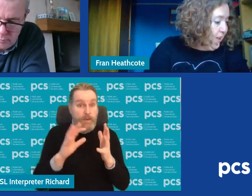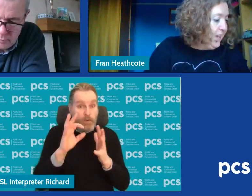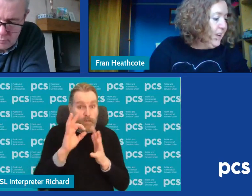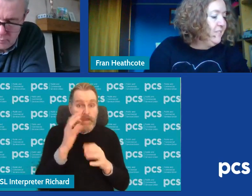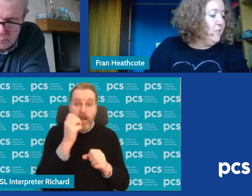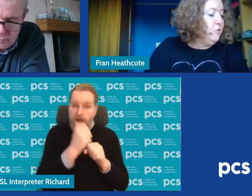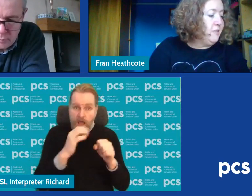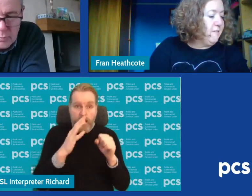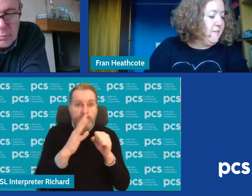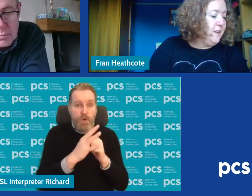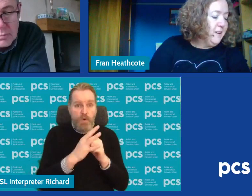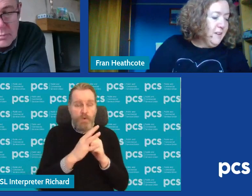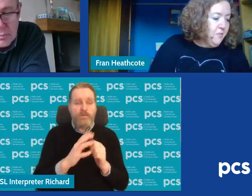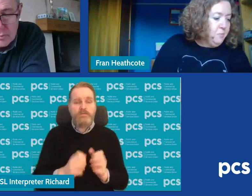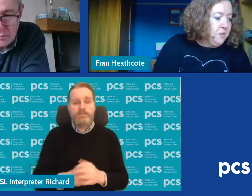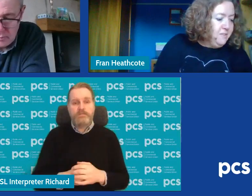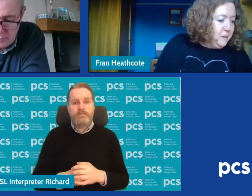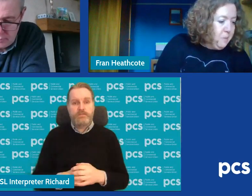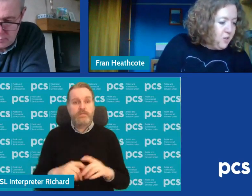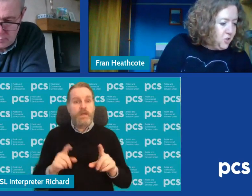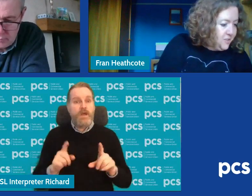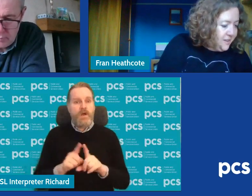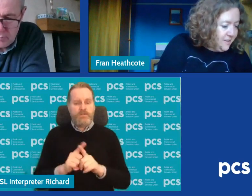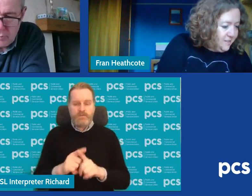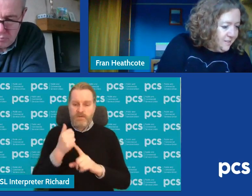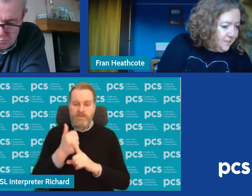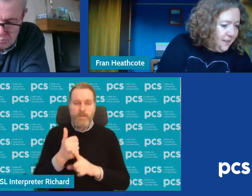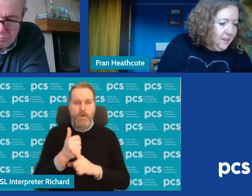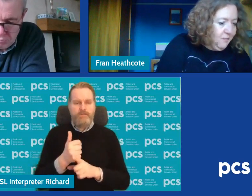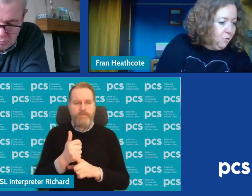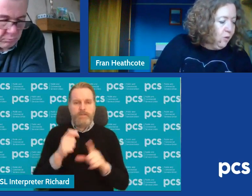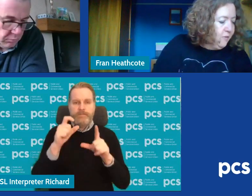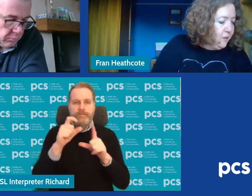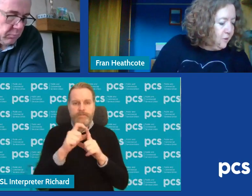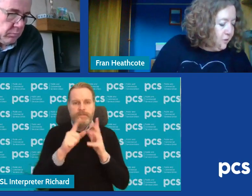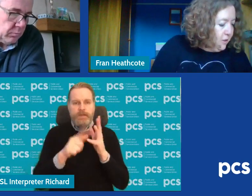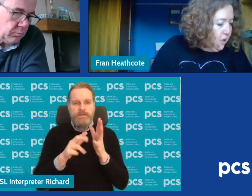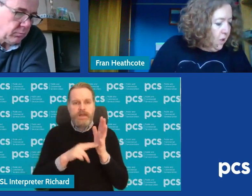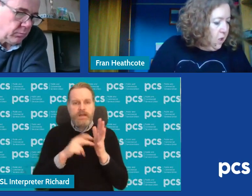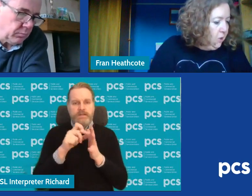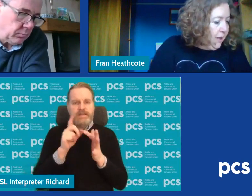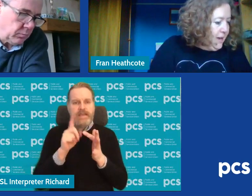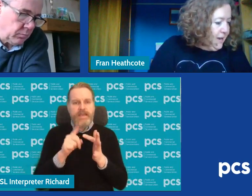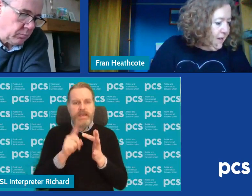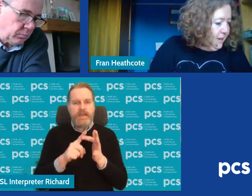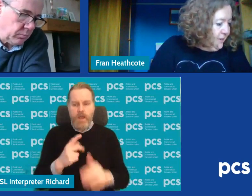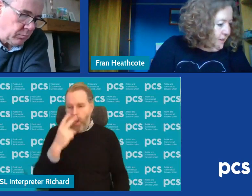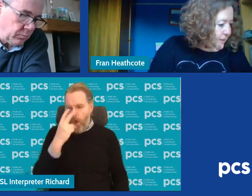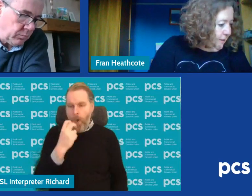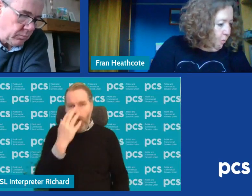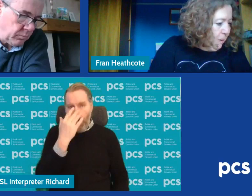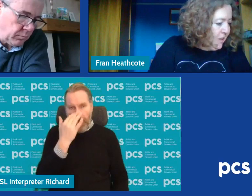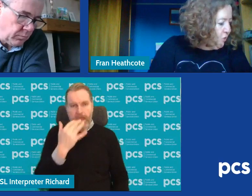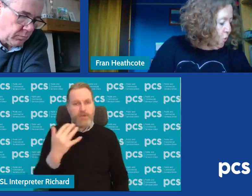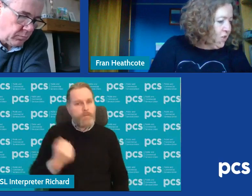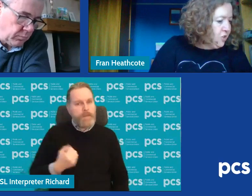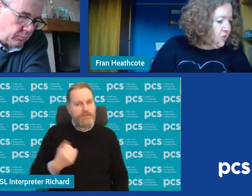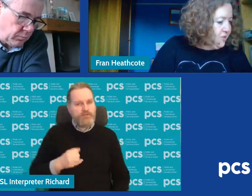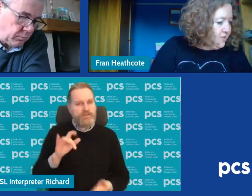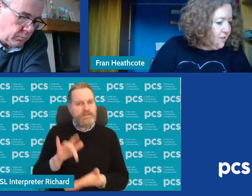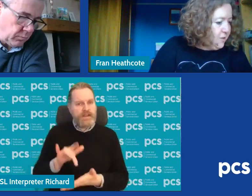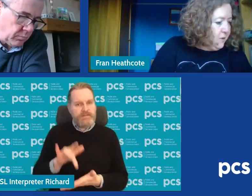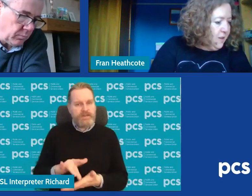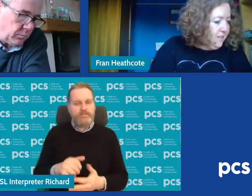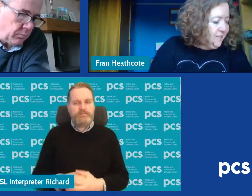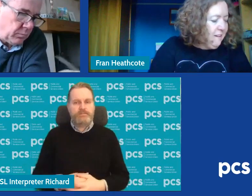at Northgate, and Solidarity from Dundee Pension Centre. So thank you for all of those. Okay, another little batch of